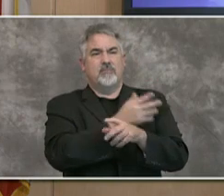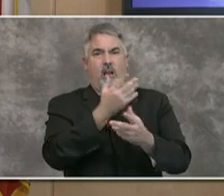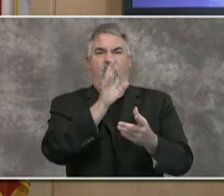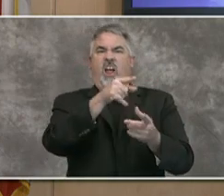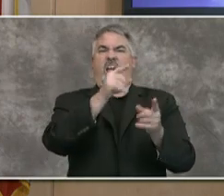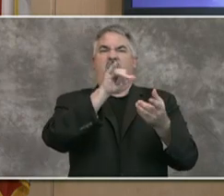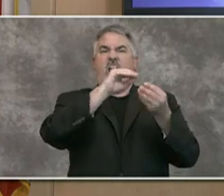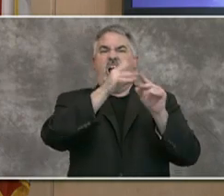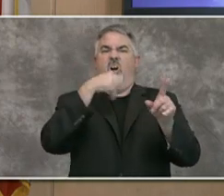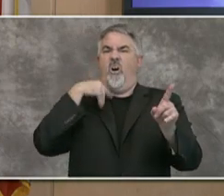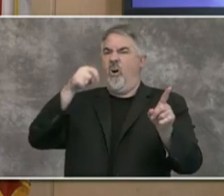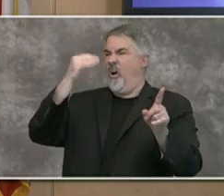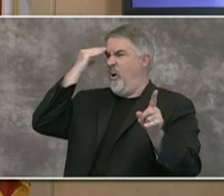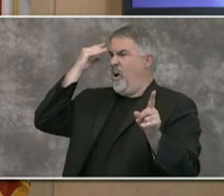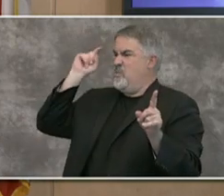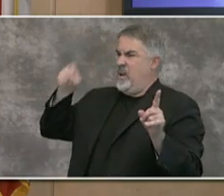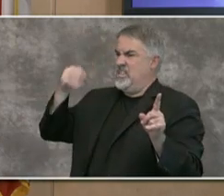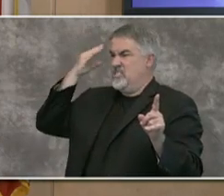Thank you, Dr. McDonald.